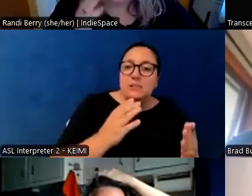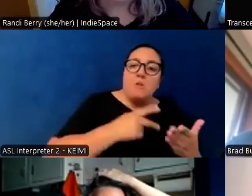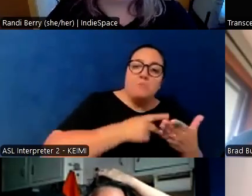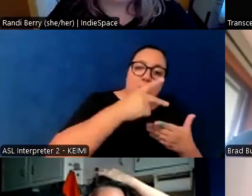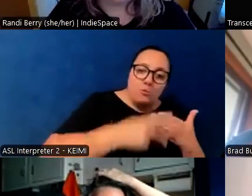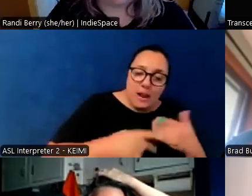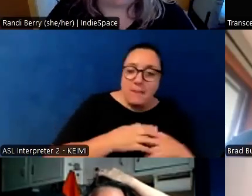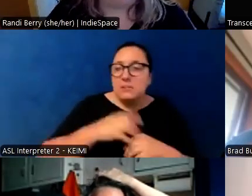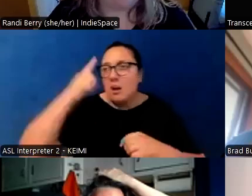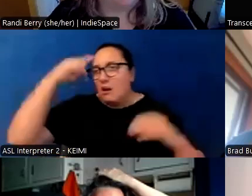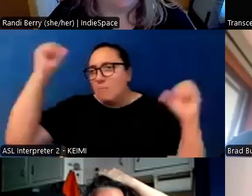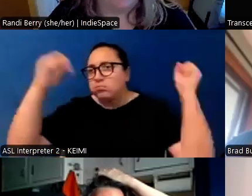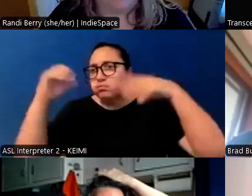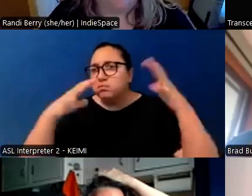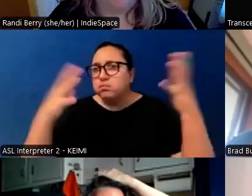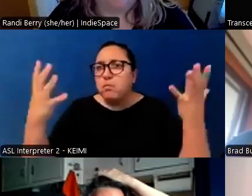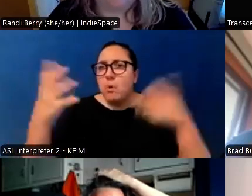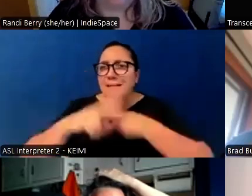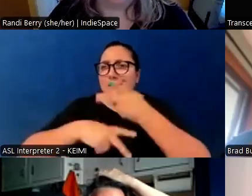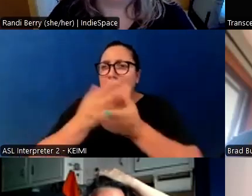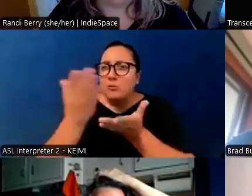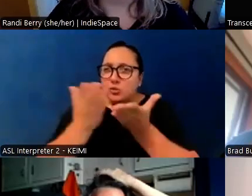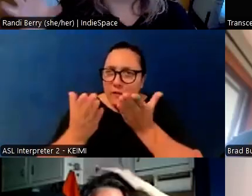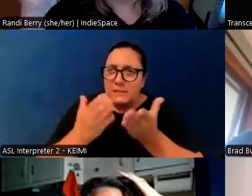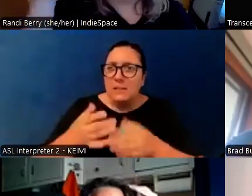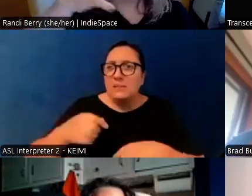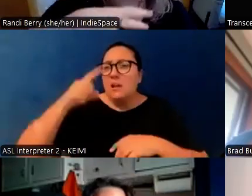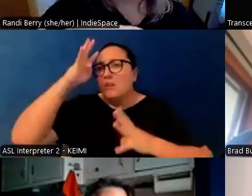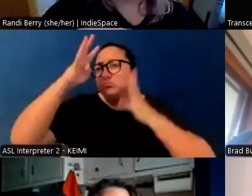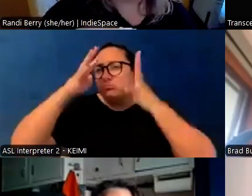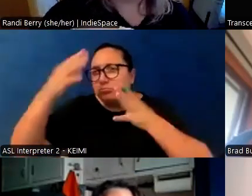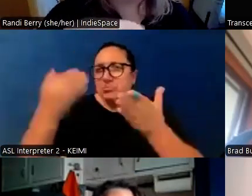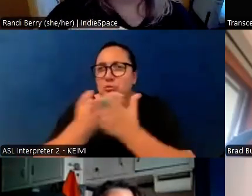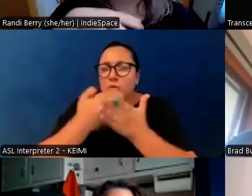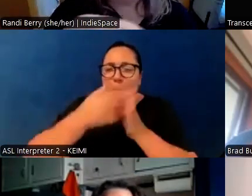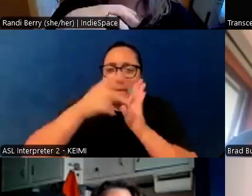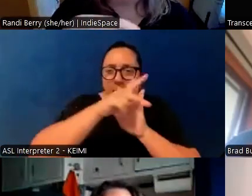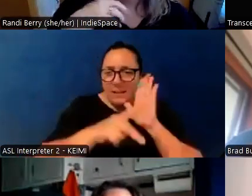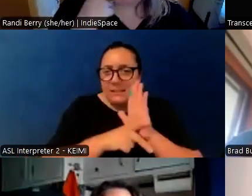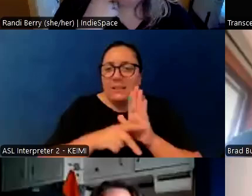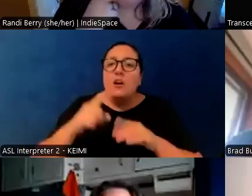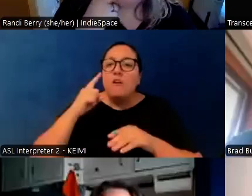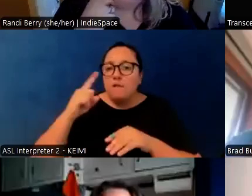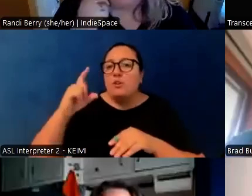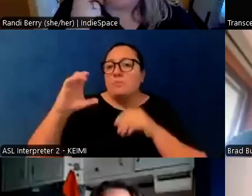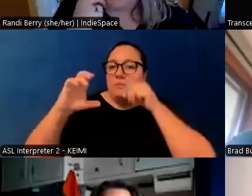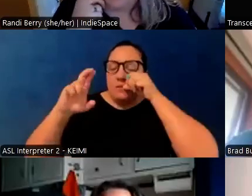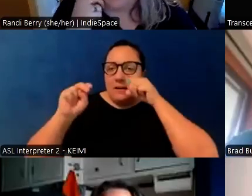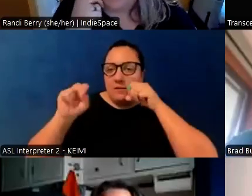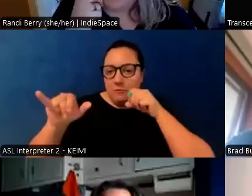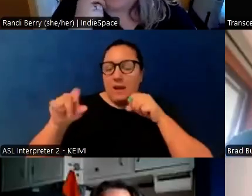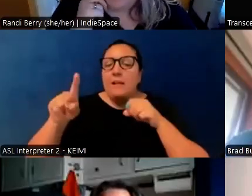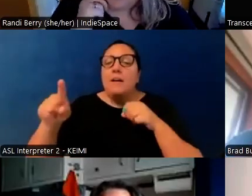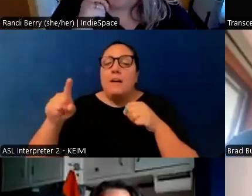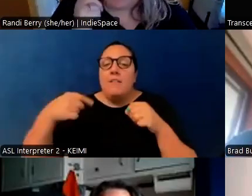and resources and policy, for the creatives as Creatives Rebuild sunsets, which is happening at the end of this